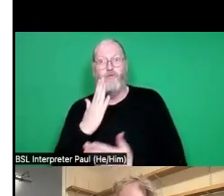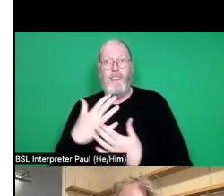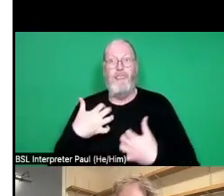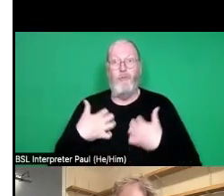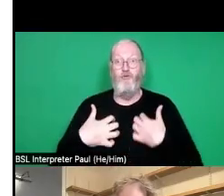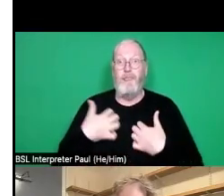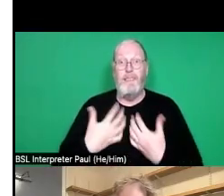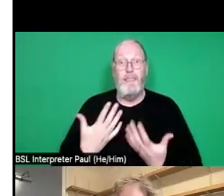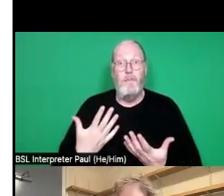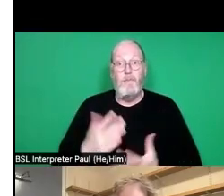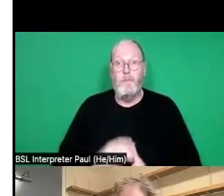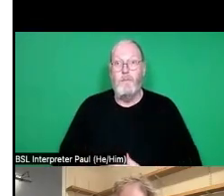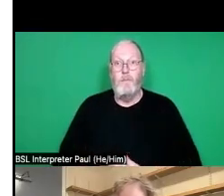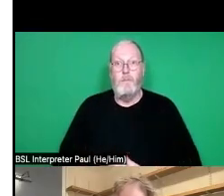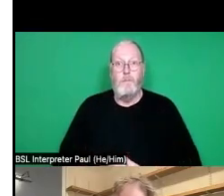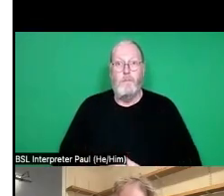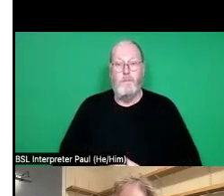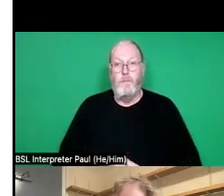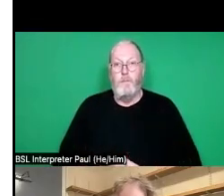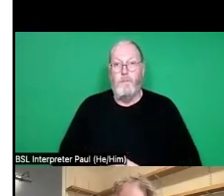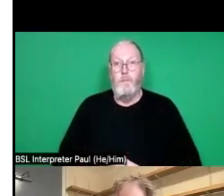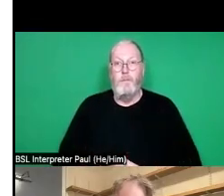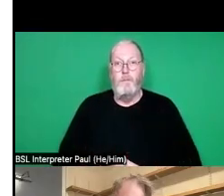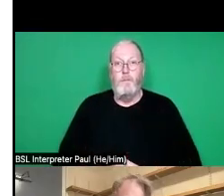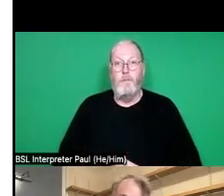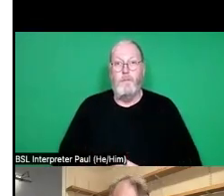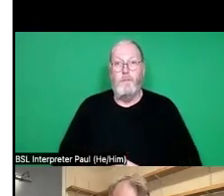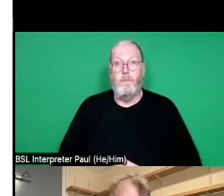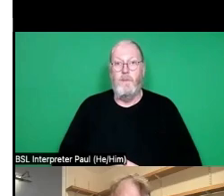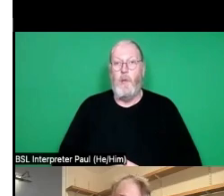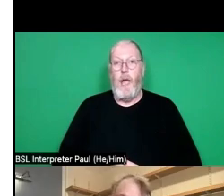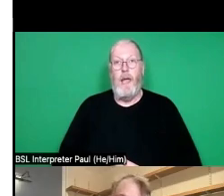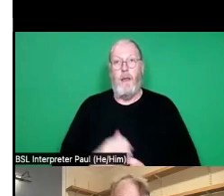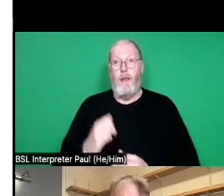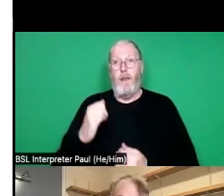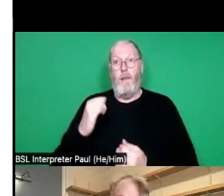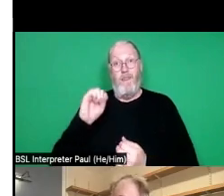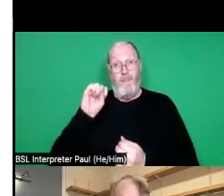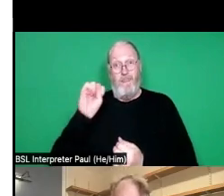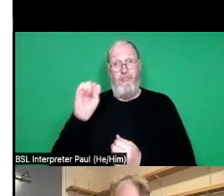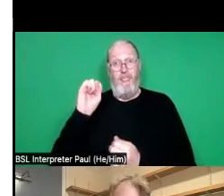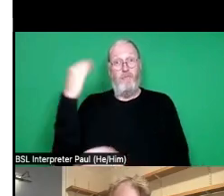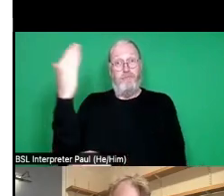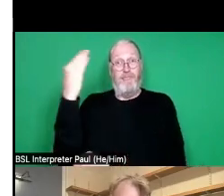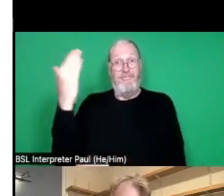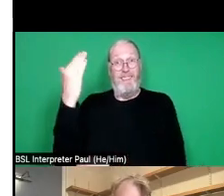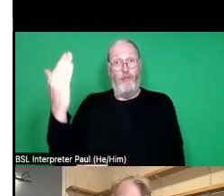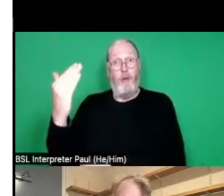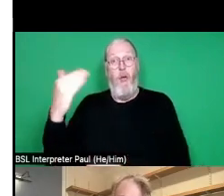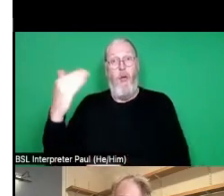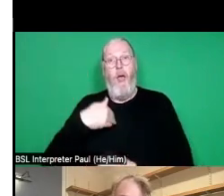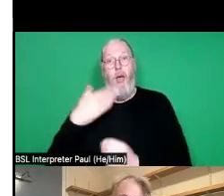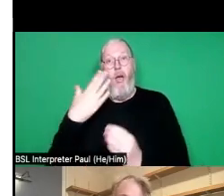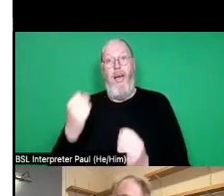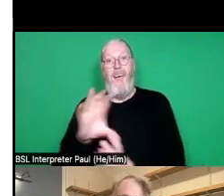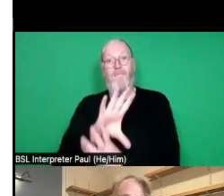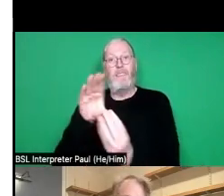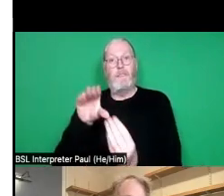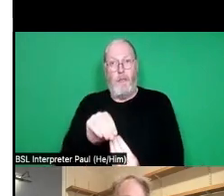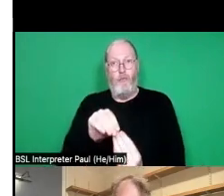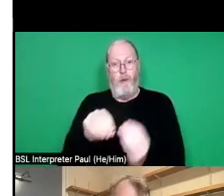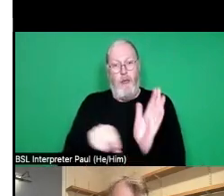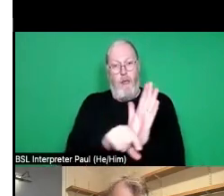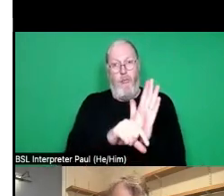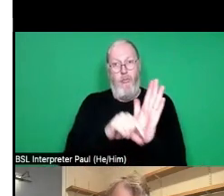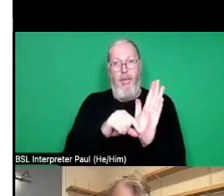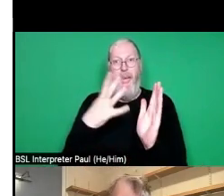referred to in the summary of this presentation by Bernard Stiegler, he